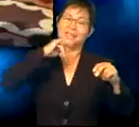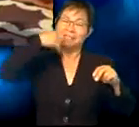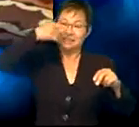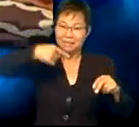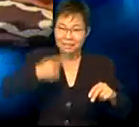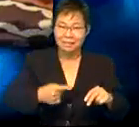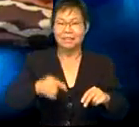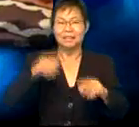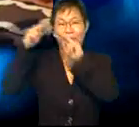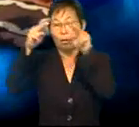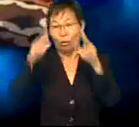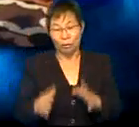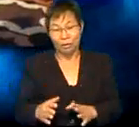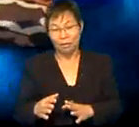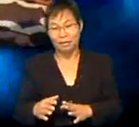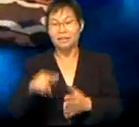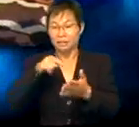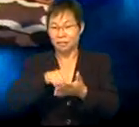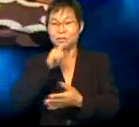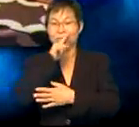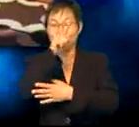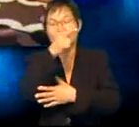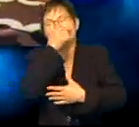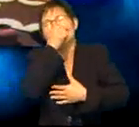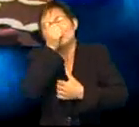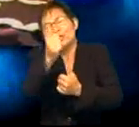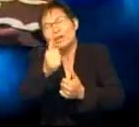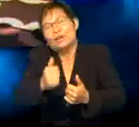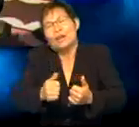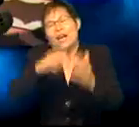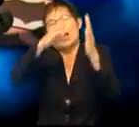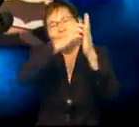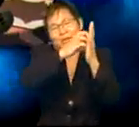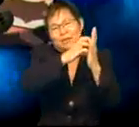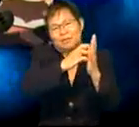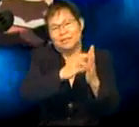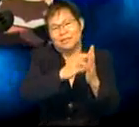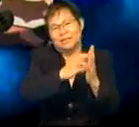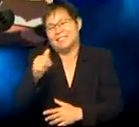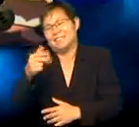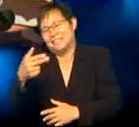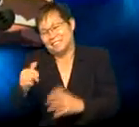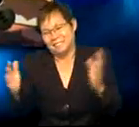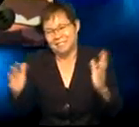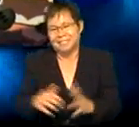telling the audience that this was really an interesting episode.